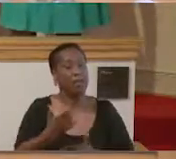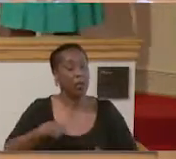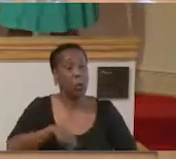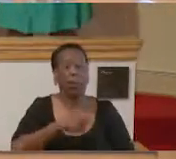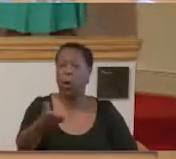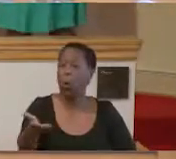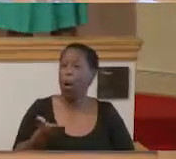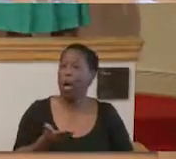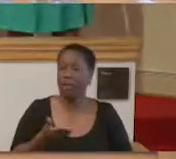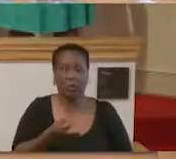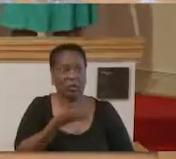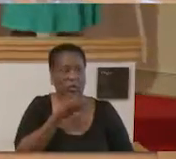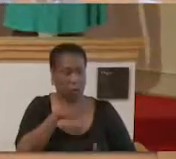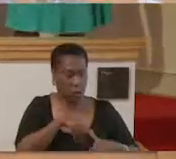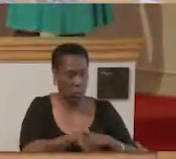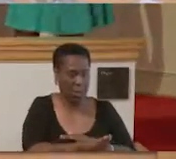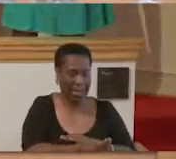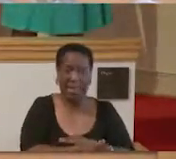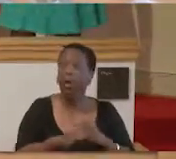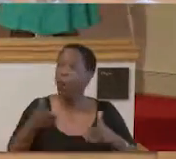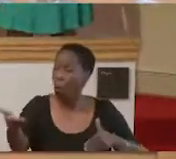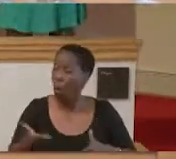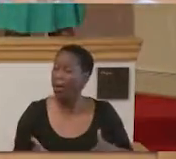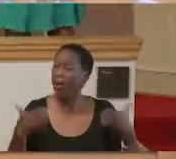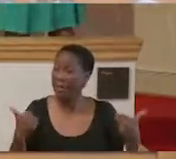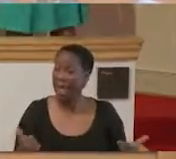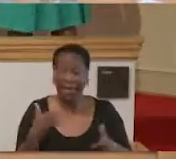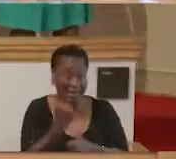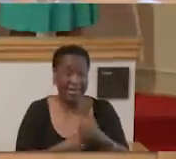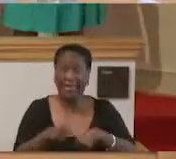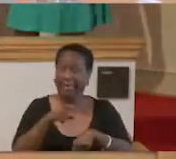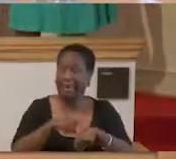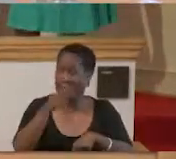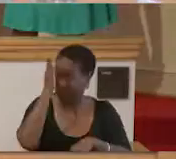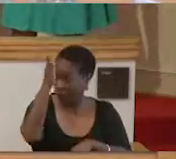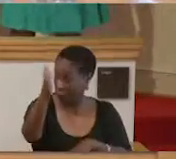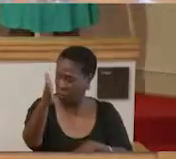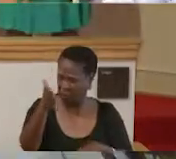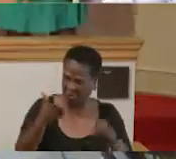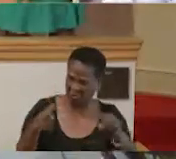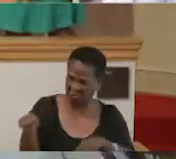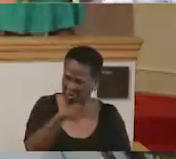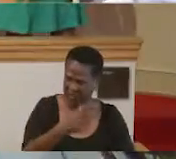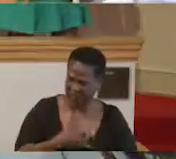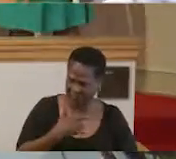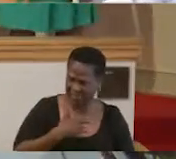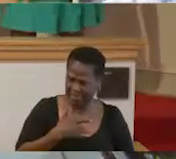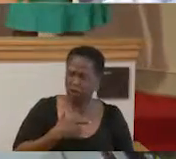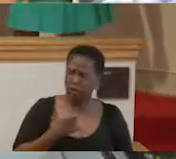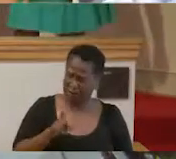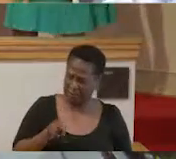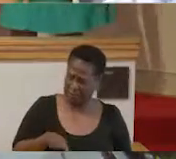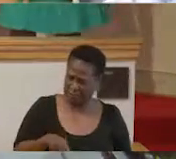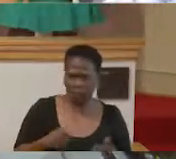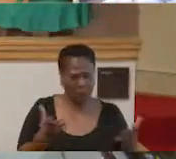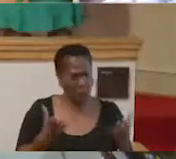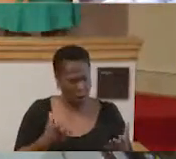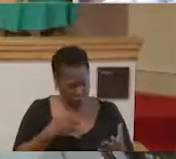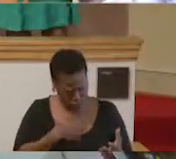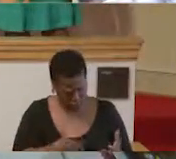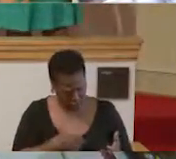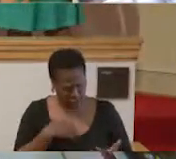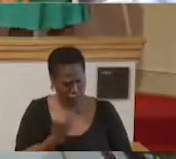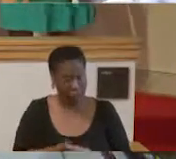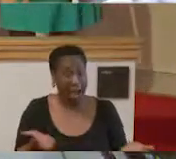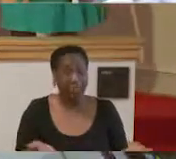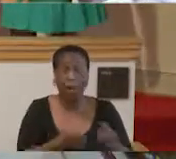as soon as you came in, you are welcome now, and at any time in the future that you feel that you have a need or a desire to come worship